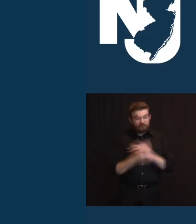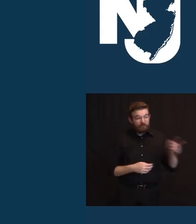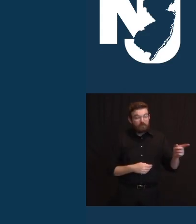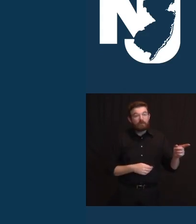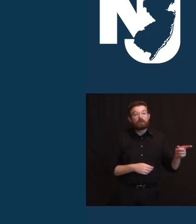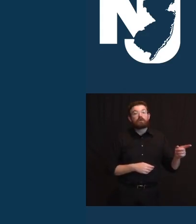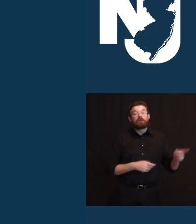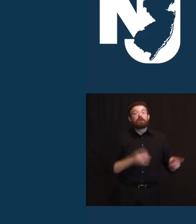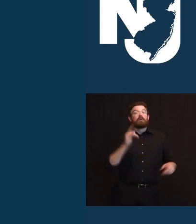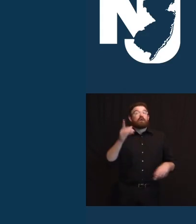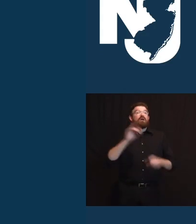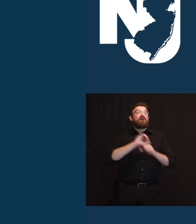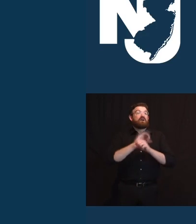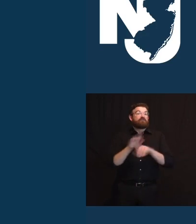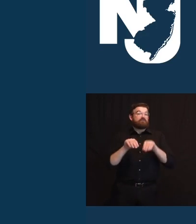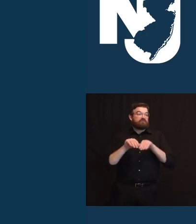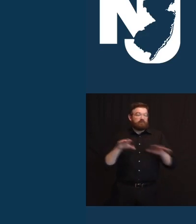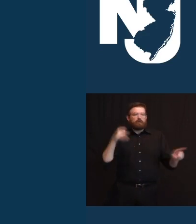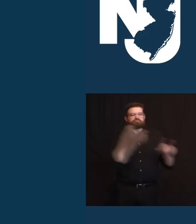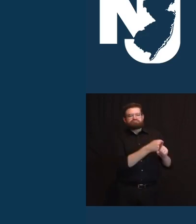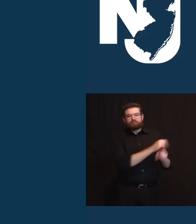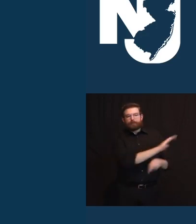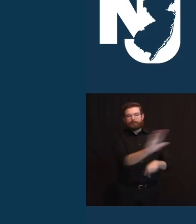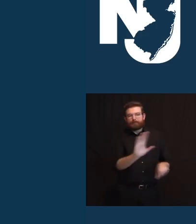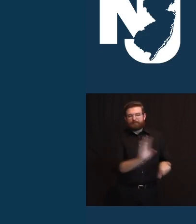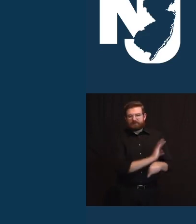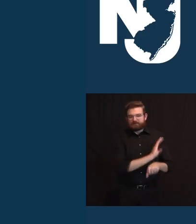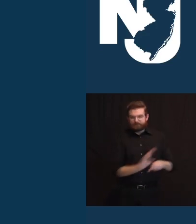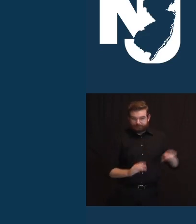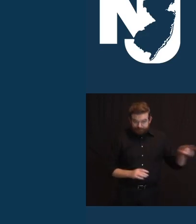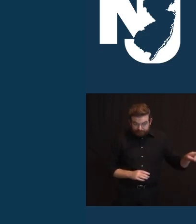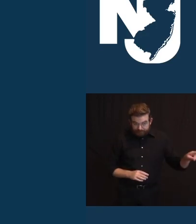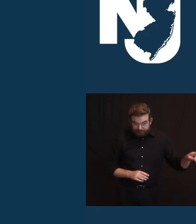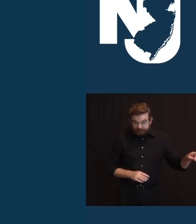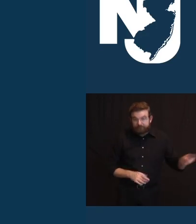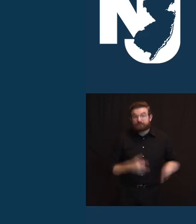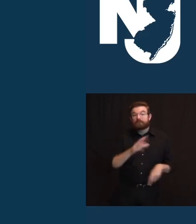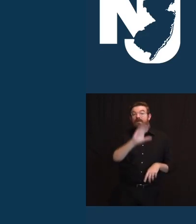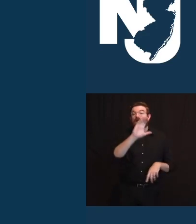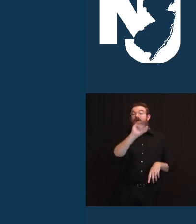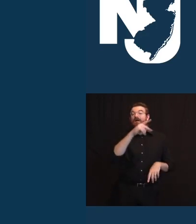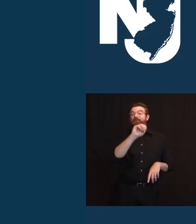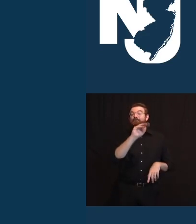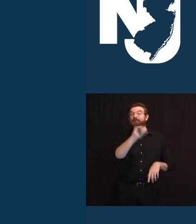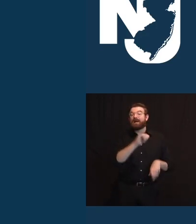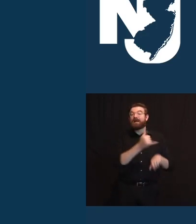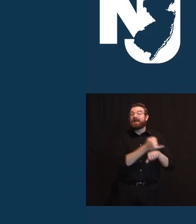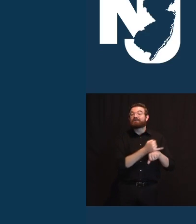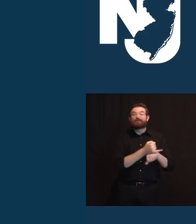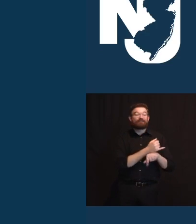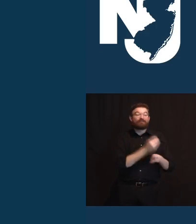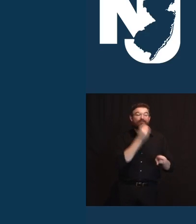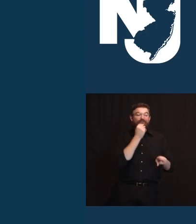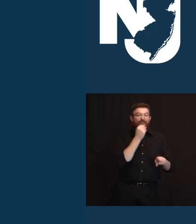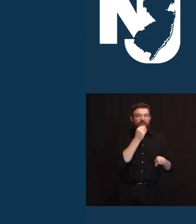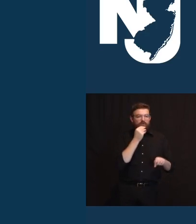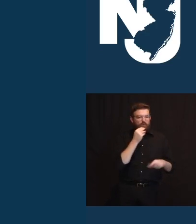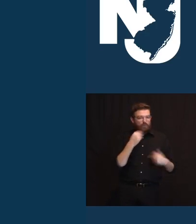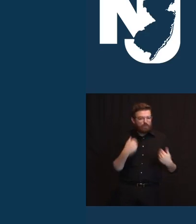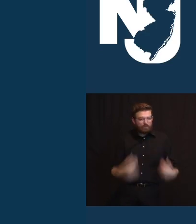Cape Island Foods depends on a skilled workforce that it could not afford to lose. In